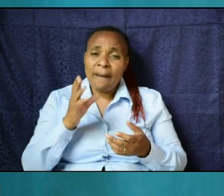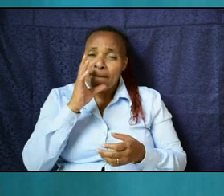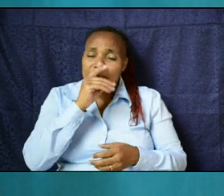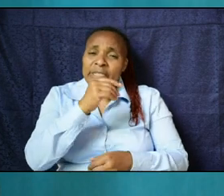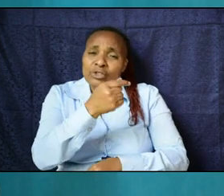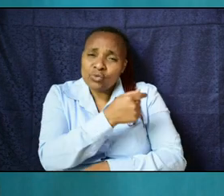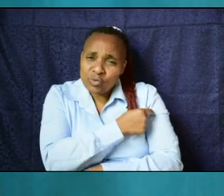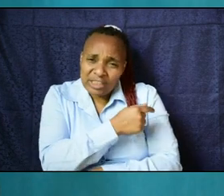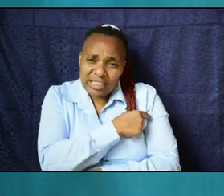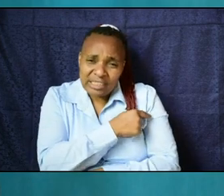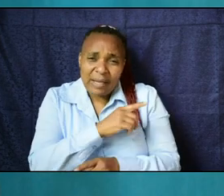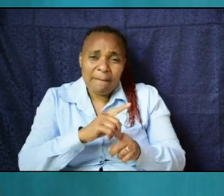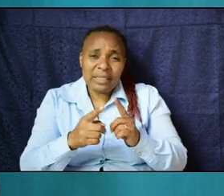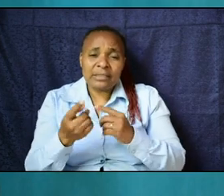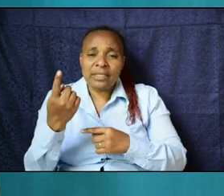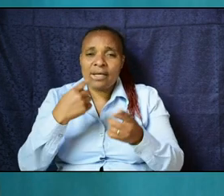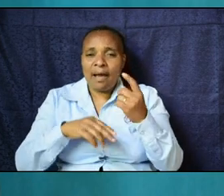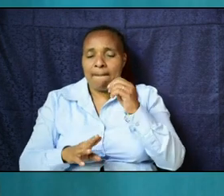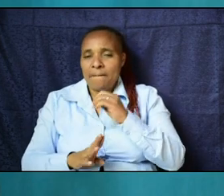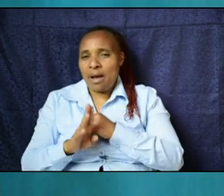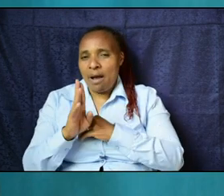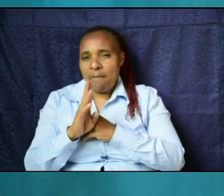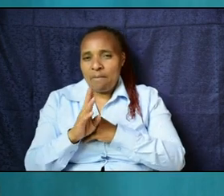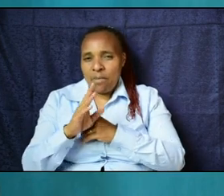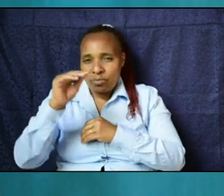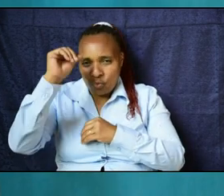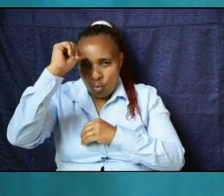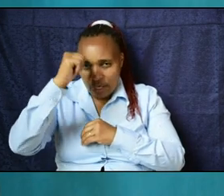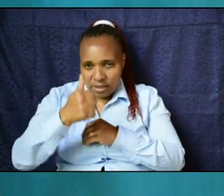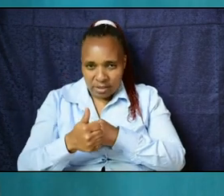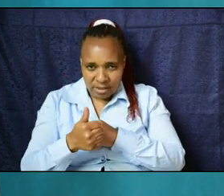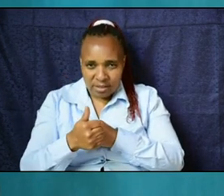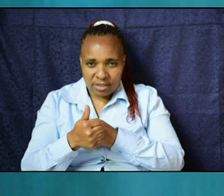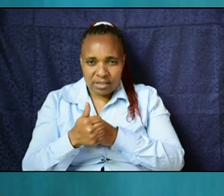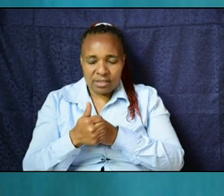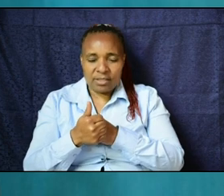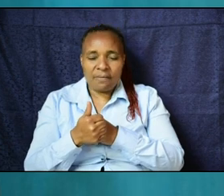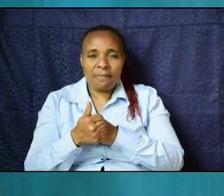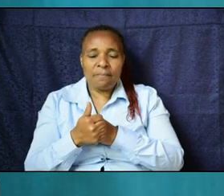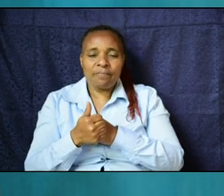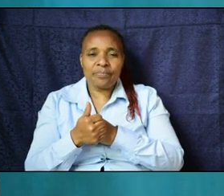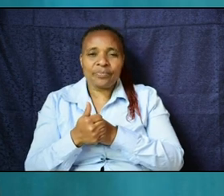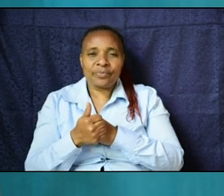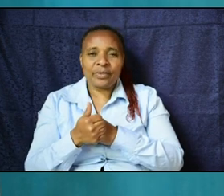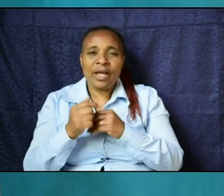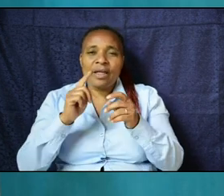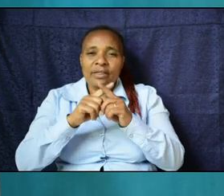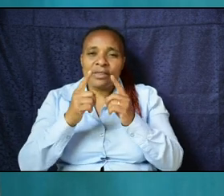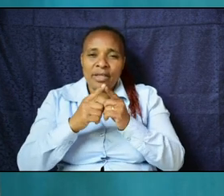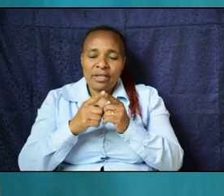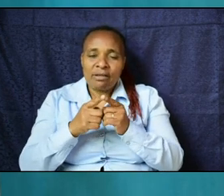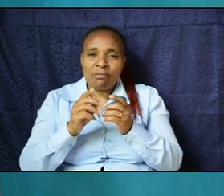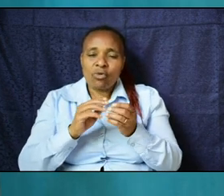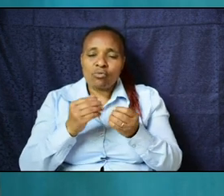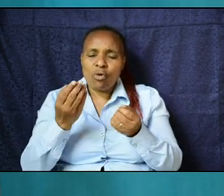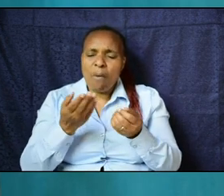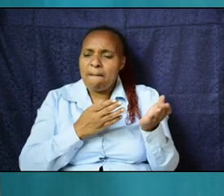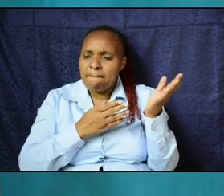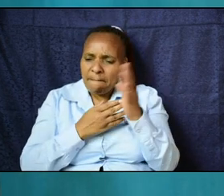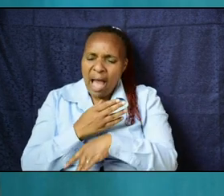mistreated, but they come up, they rise, and they get revenge to those